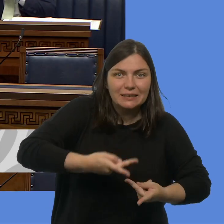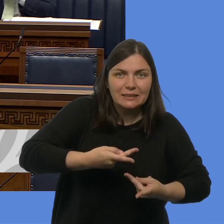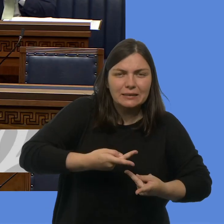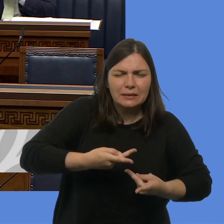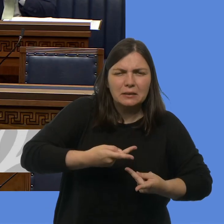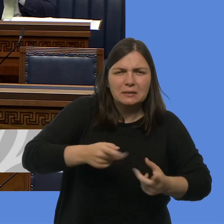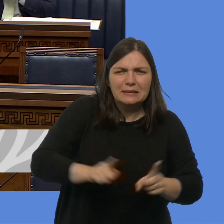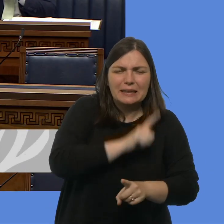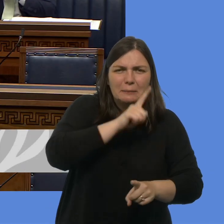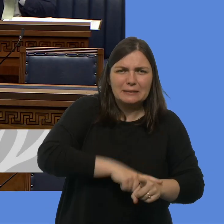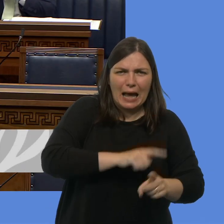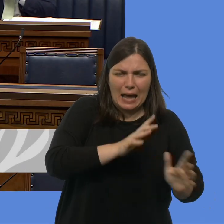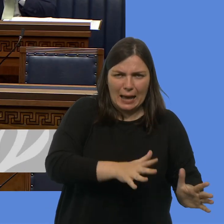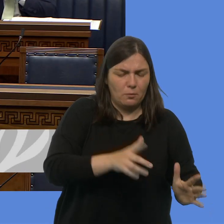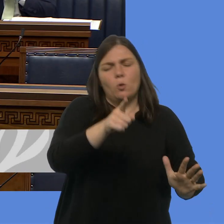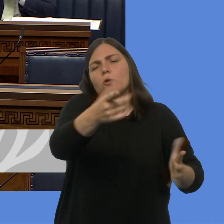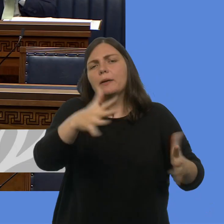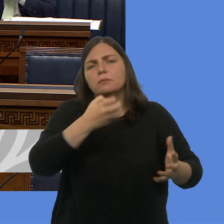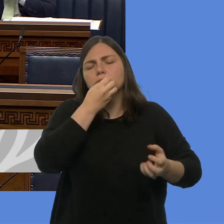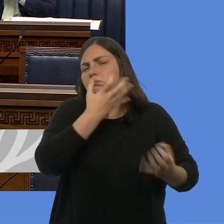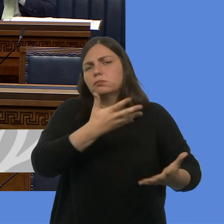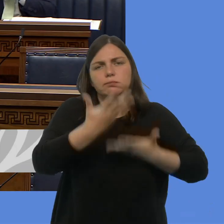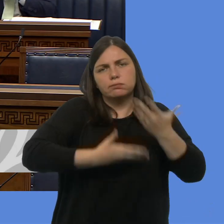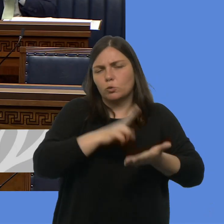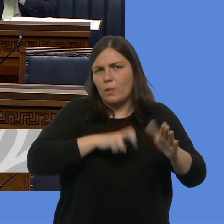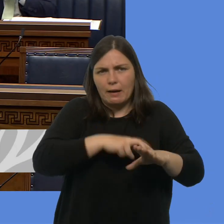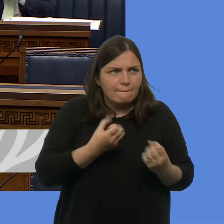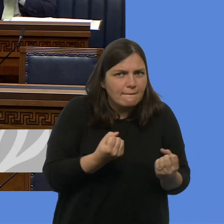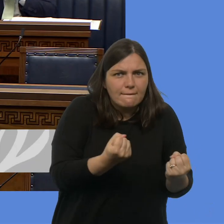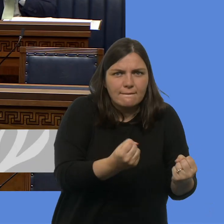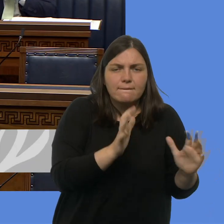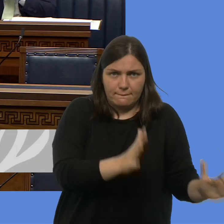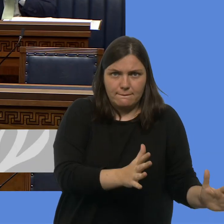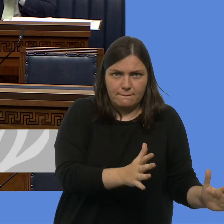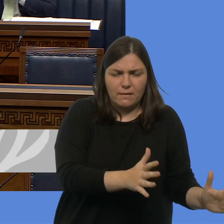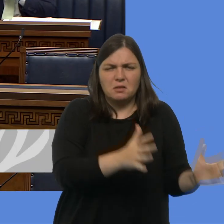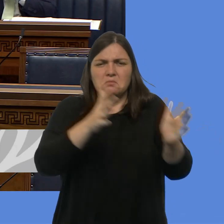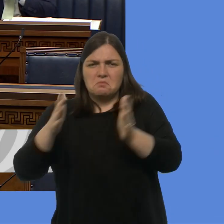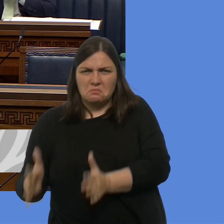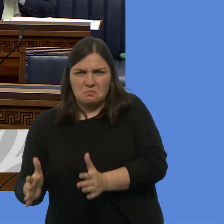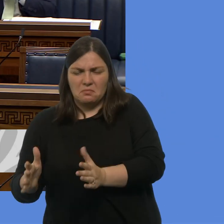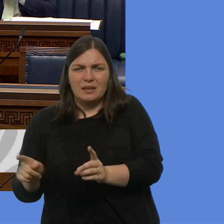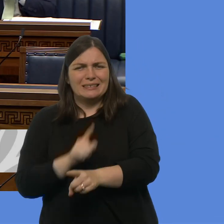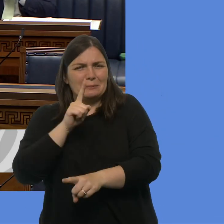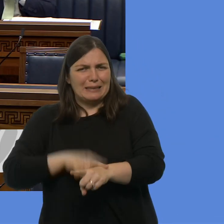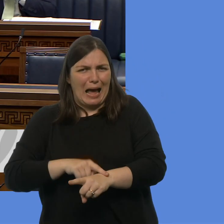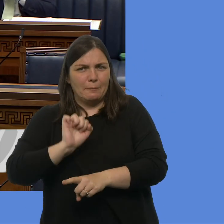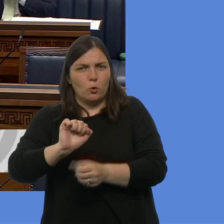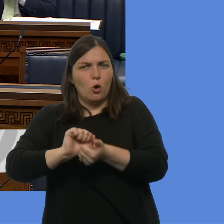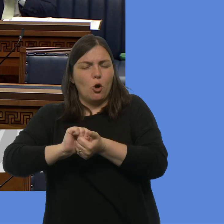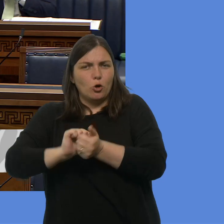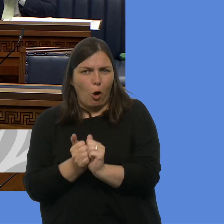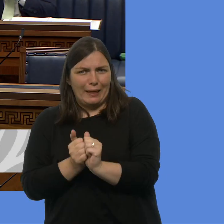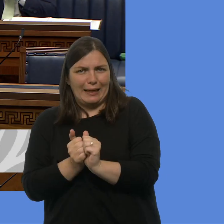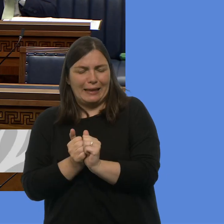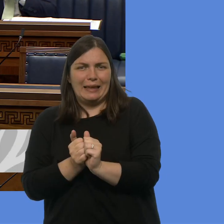description you give, which was very glowing in terms of Northern Ireland, in terms of what it has to offer, but on the other hand, your executive colleague is making it difficult for the